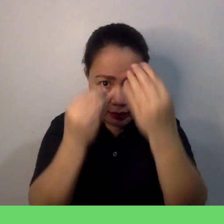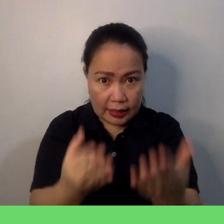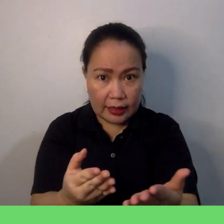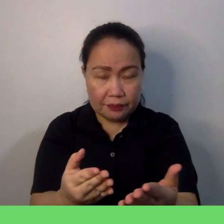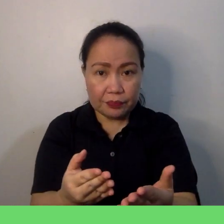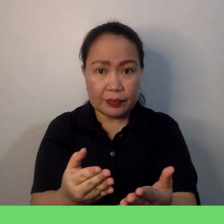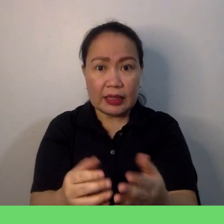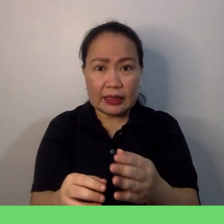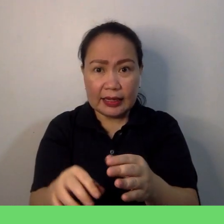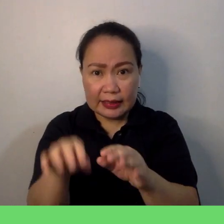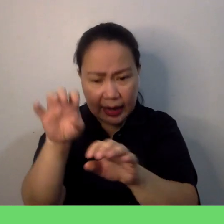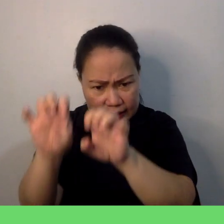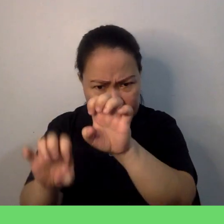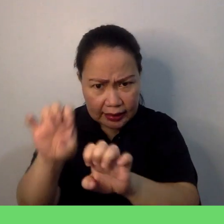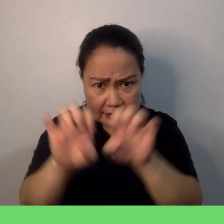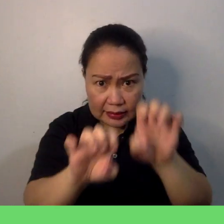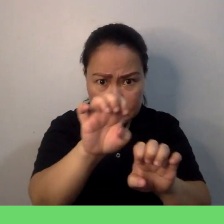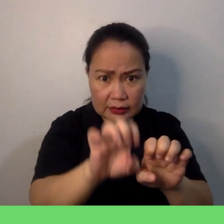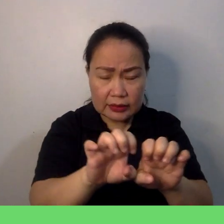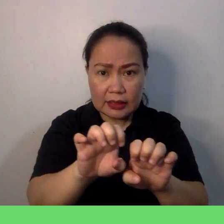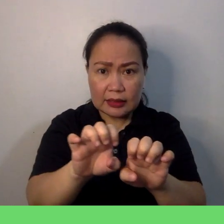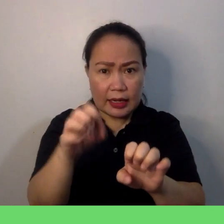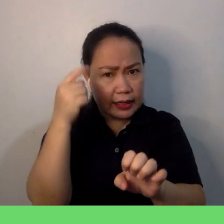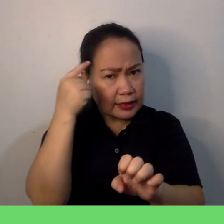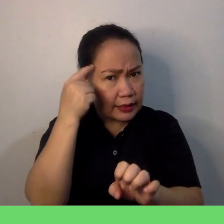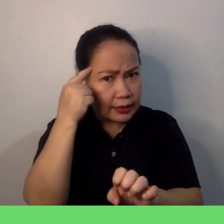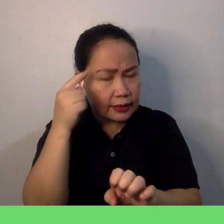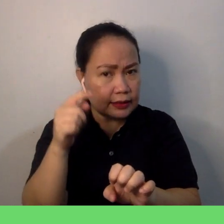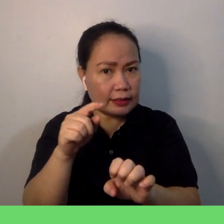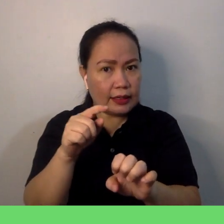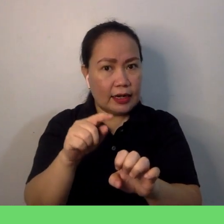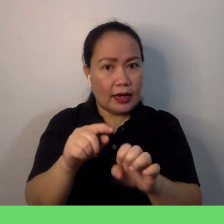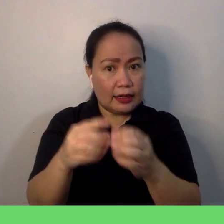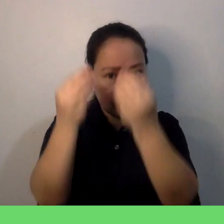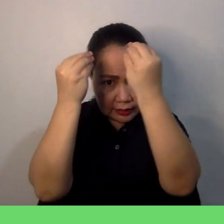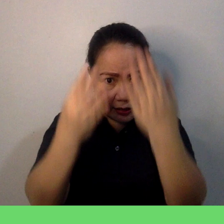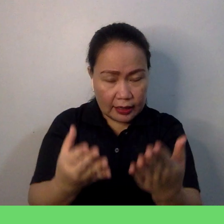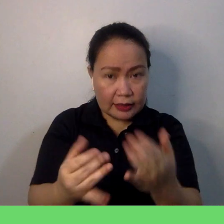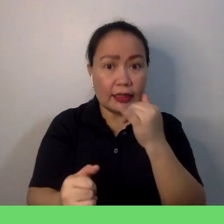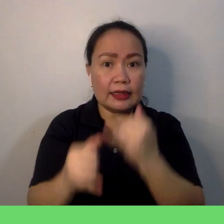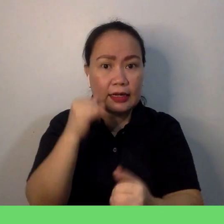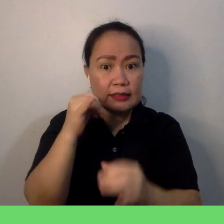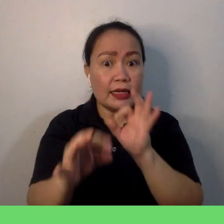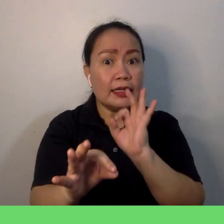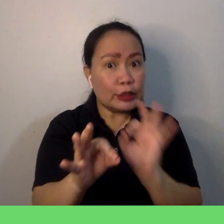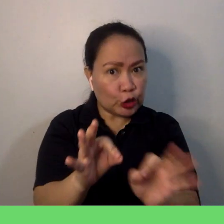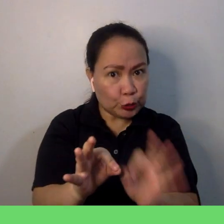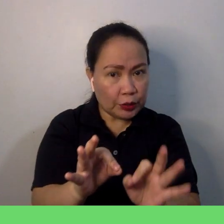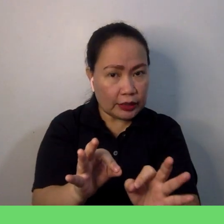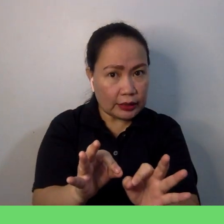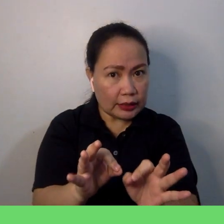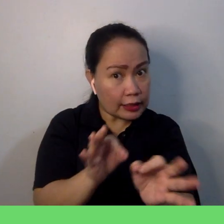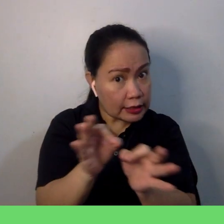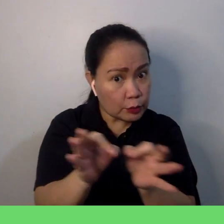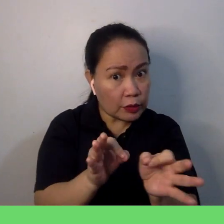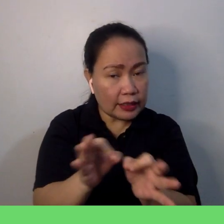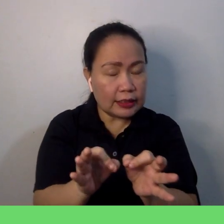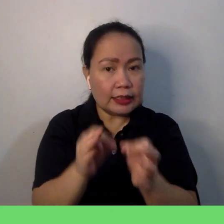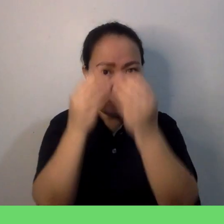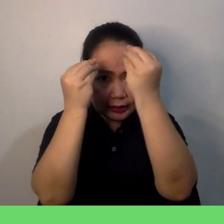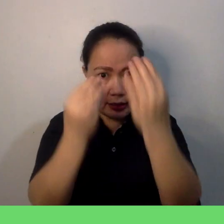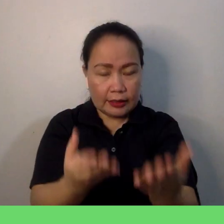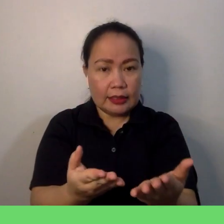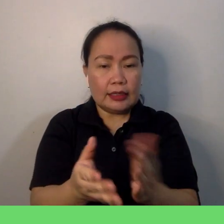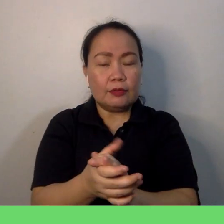that, we will interpret the data. So these 4 steps will be used in conducting a